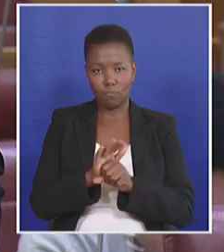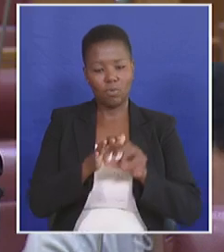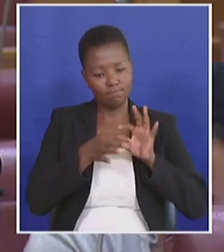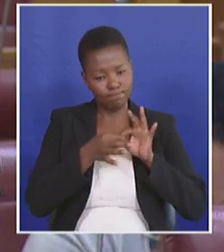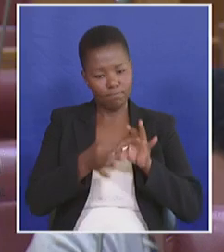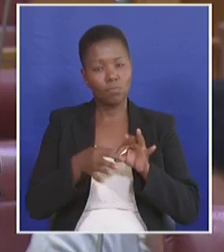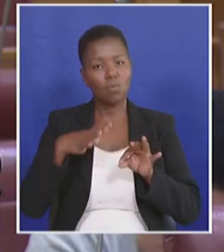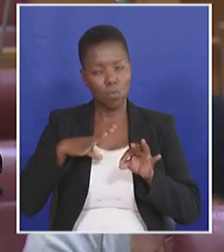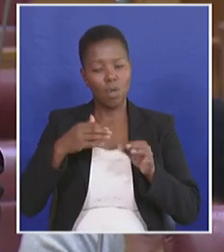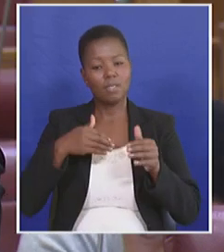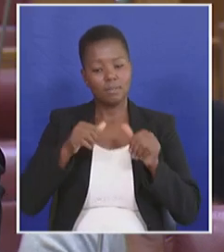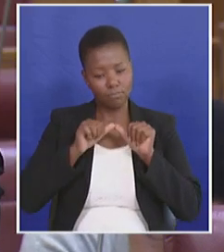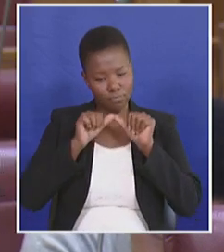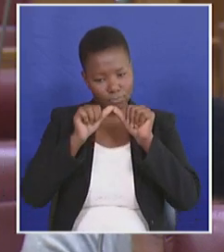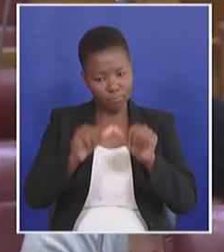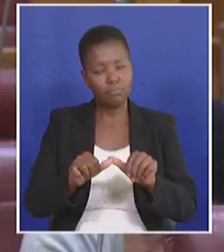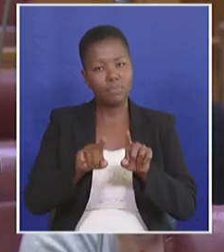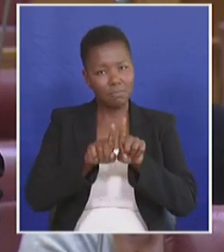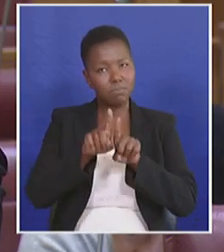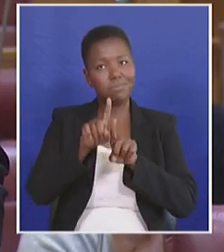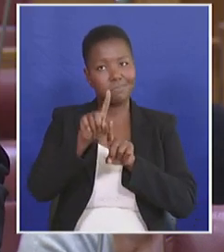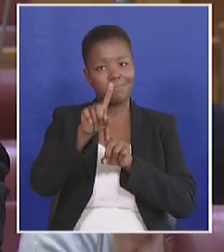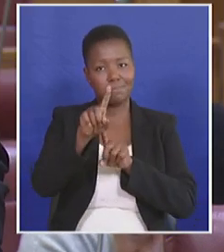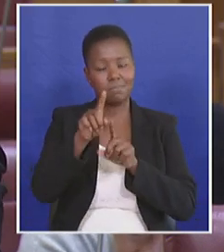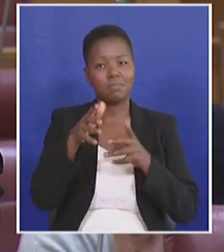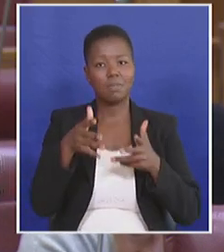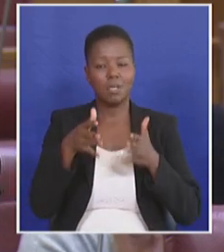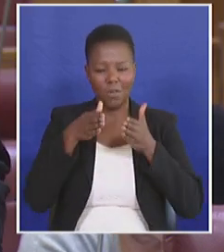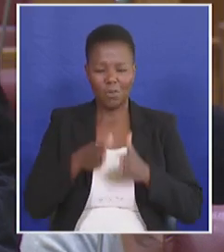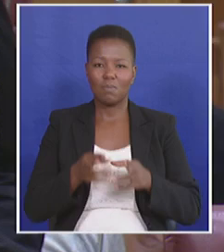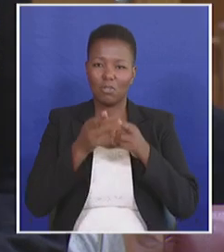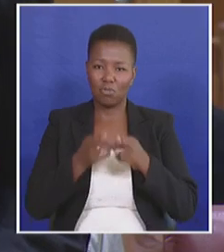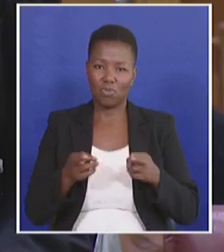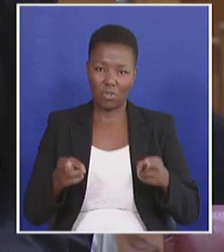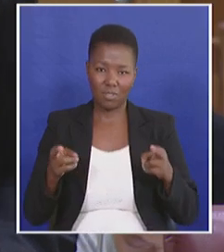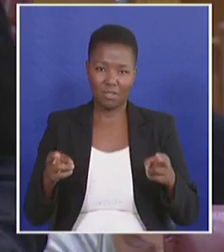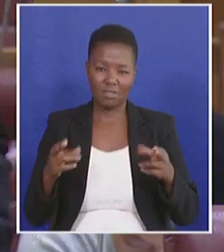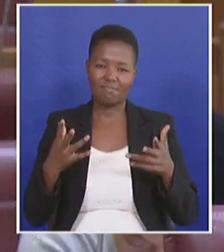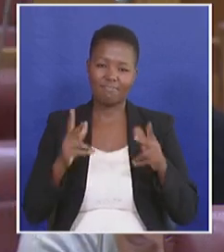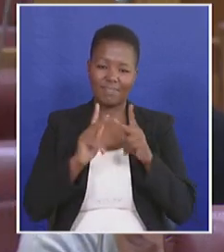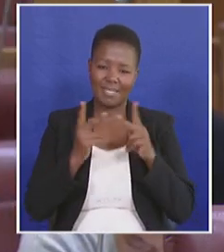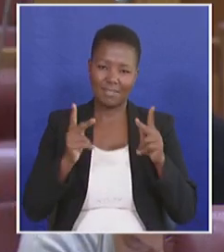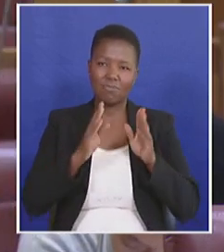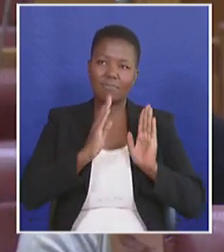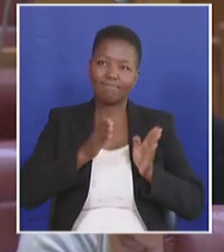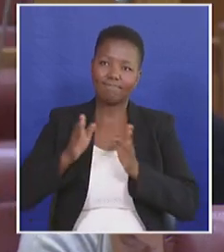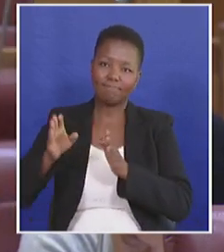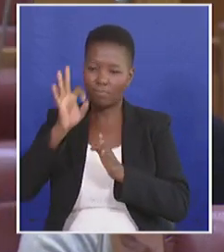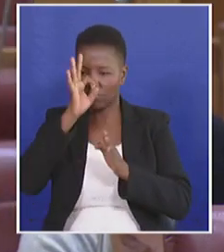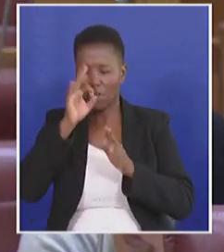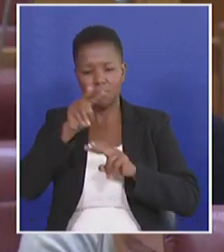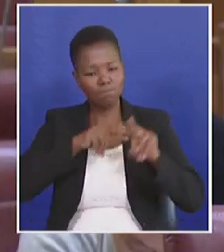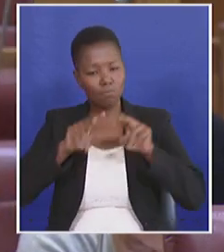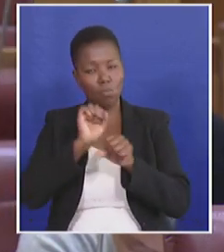improvement of its human resources on various aspects of policing, particularly officials who are on the front